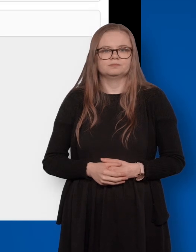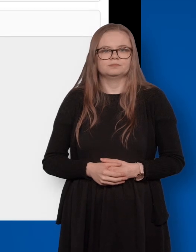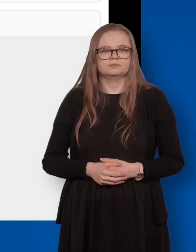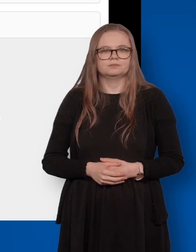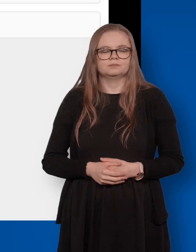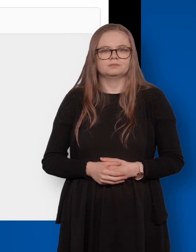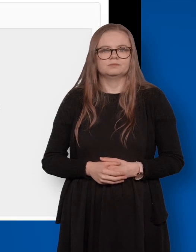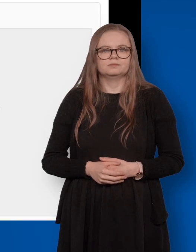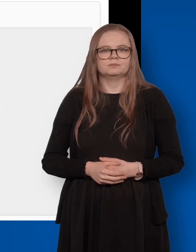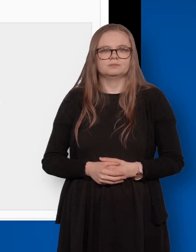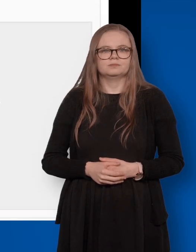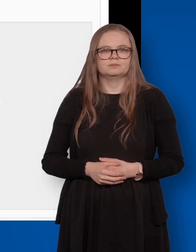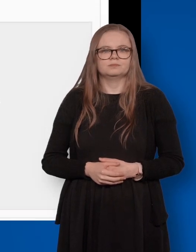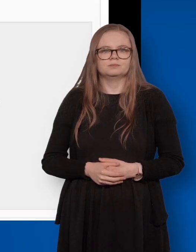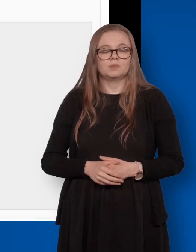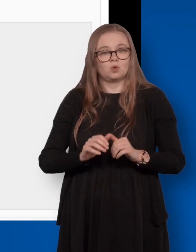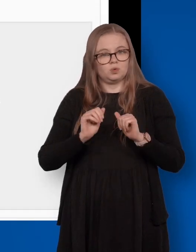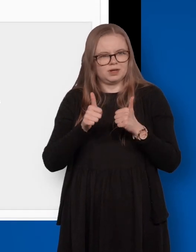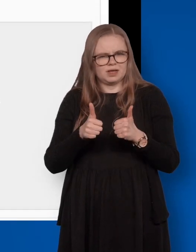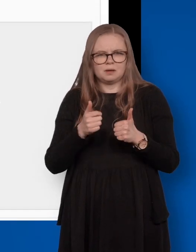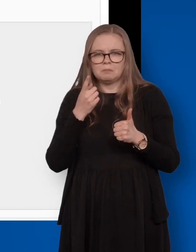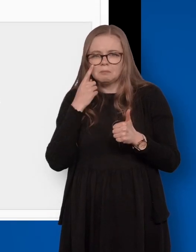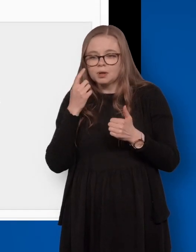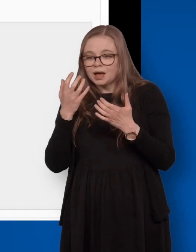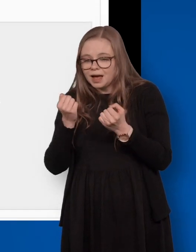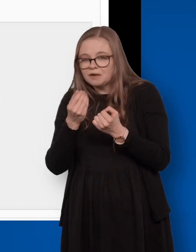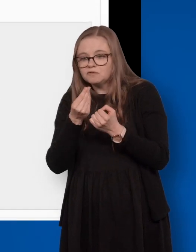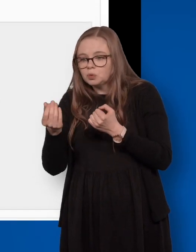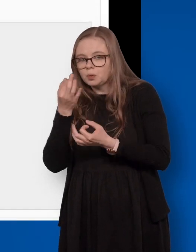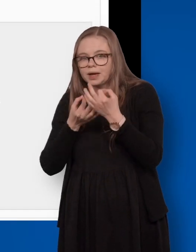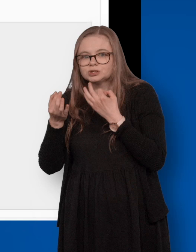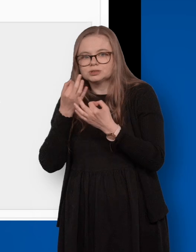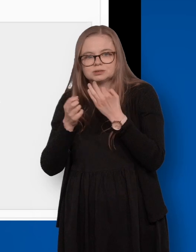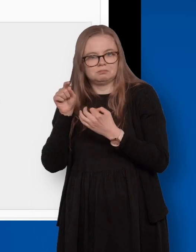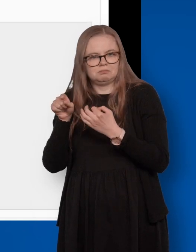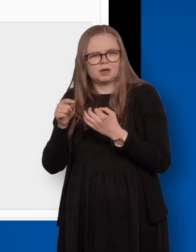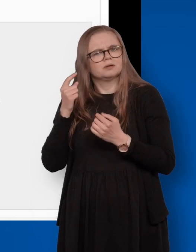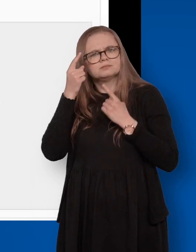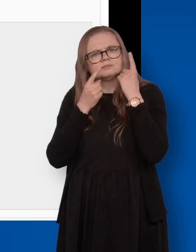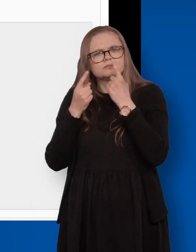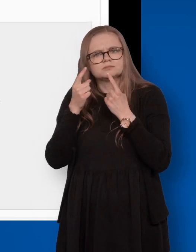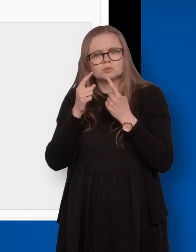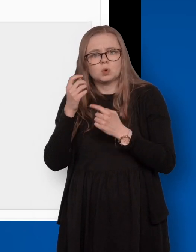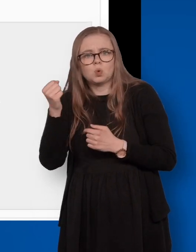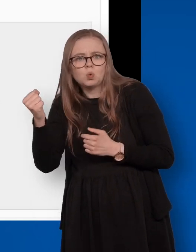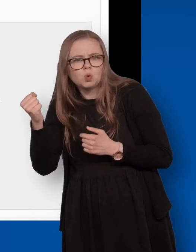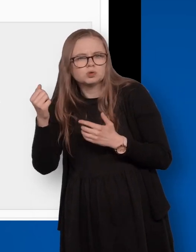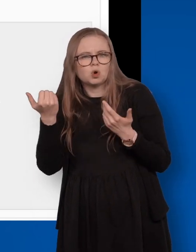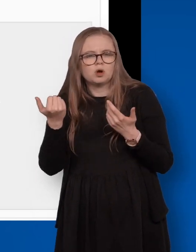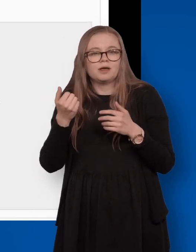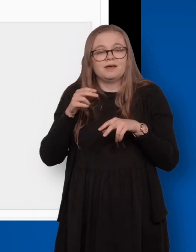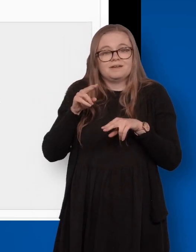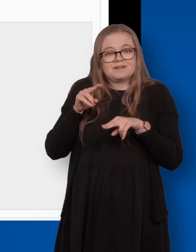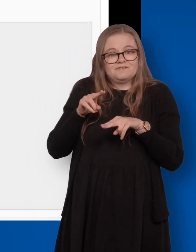Okay, so I'm just going to see if there's any, maybe there is a few questions, but I'm wondering maybe we will, I